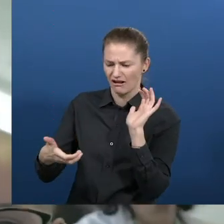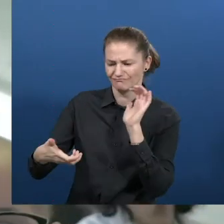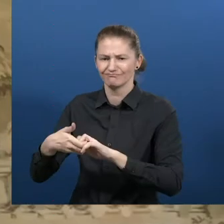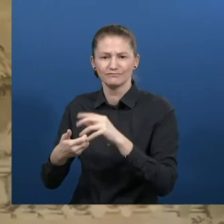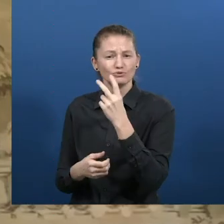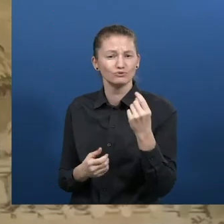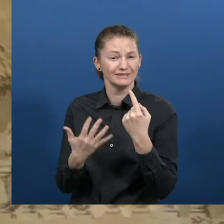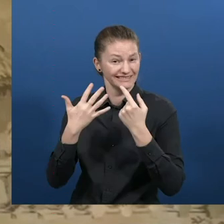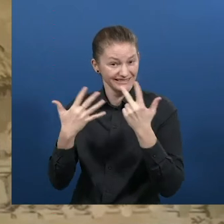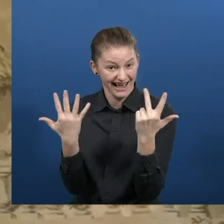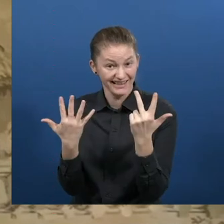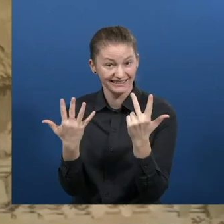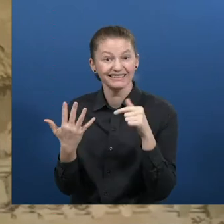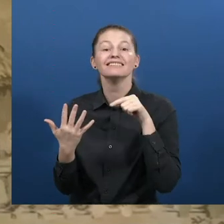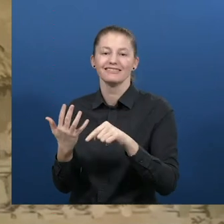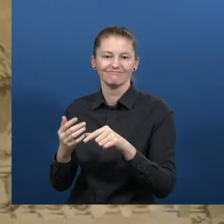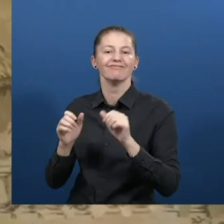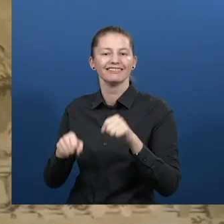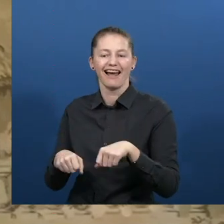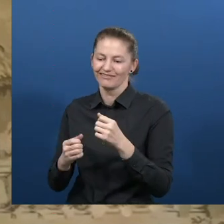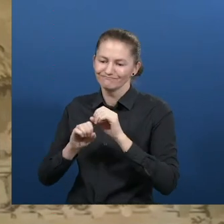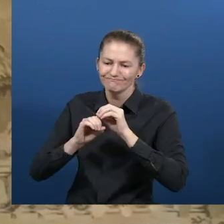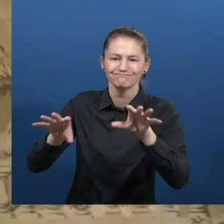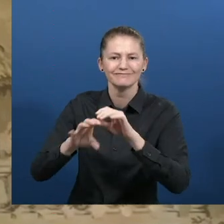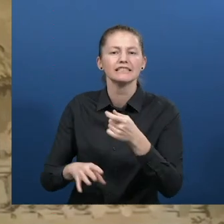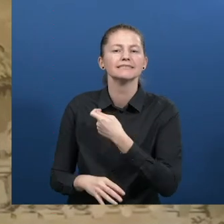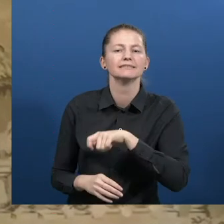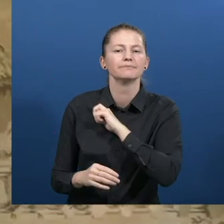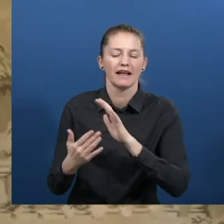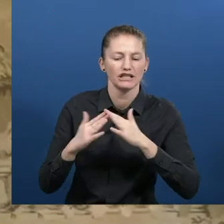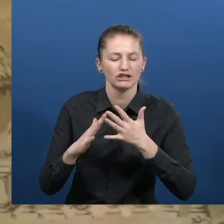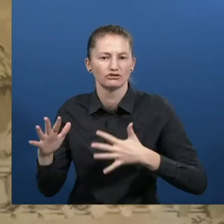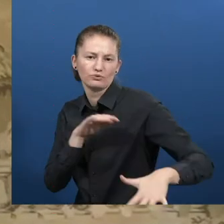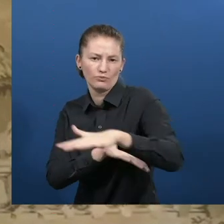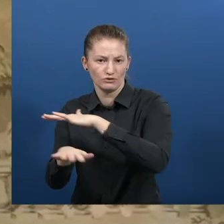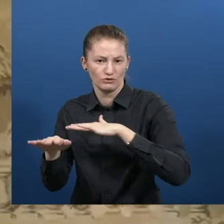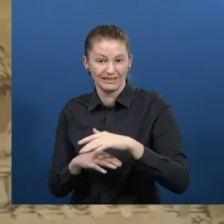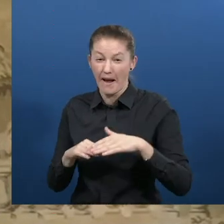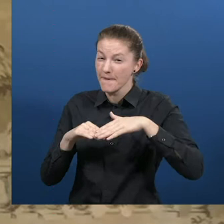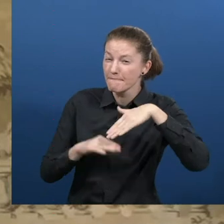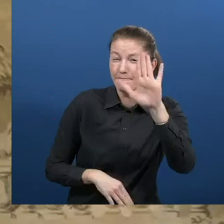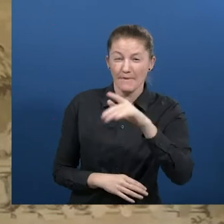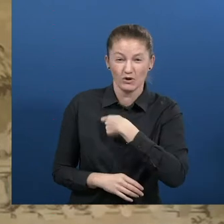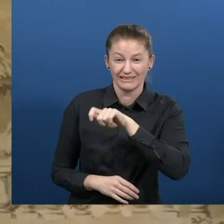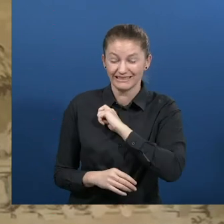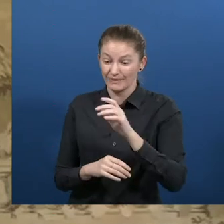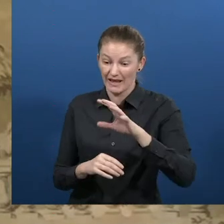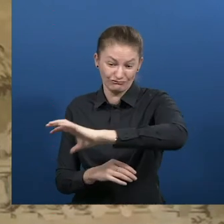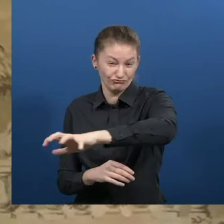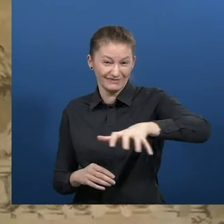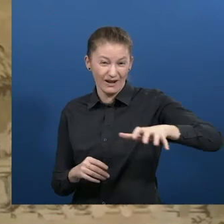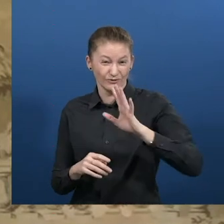Most Spanish-speaking countries count with few financial support programs and low resources